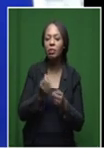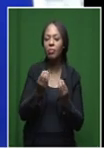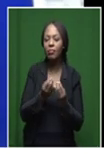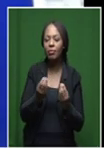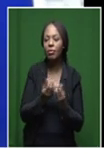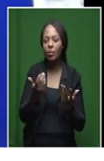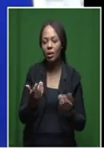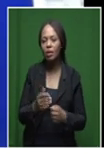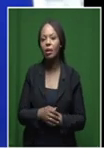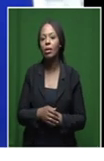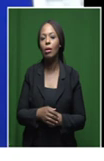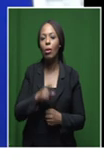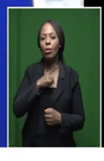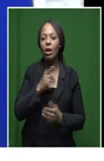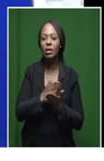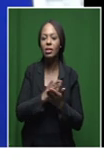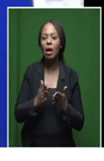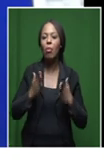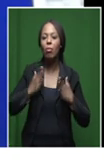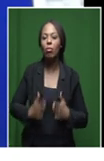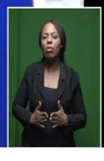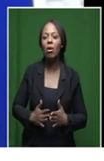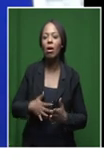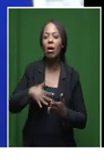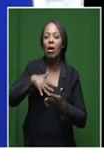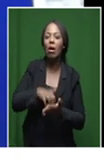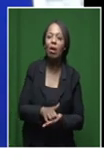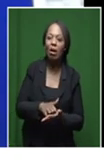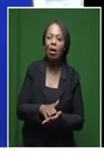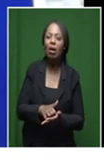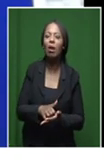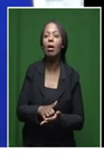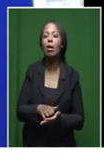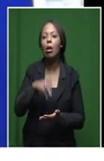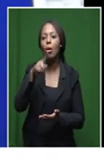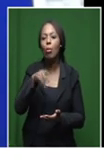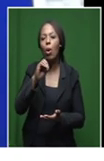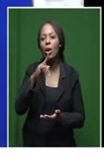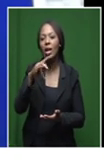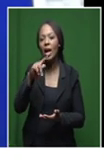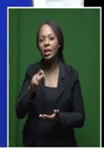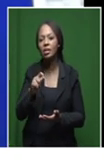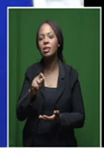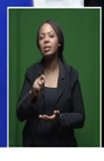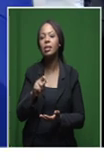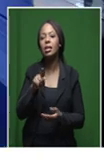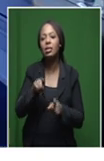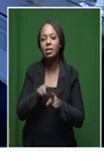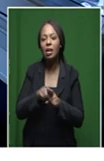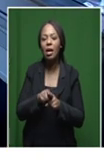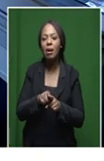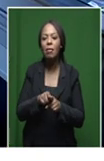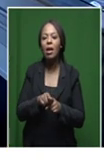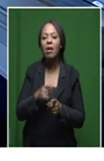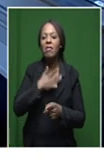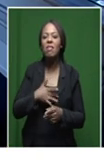dementia with Lewy bodies, and then dementia associated with certain diseases such as Parkinson's disease. Is there any way I can reverse